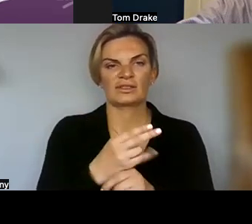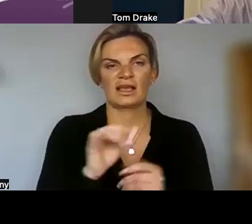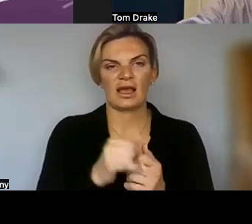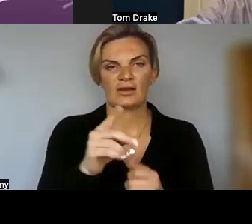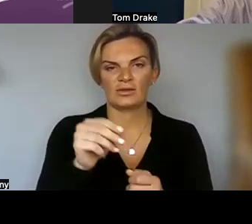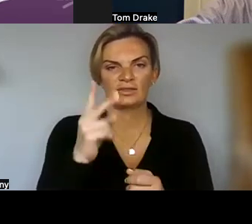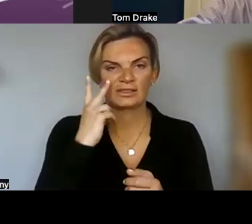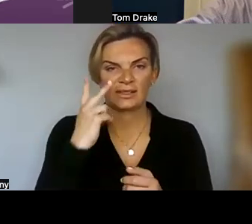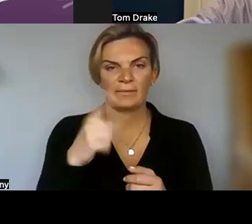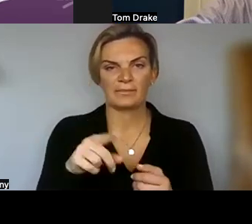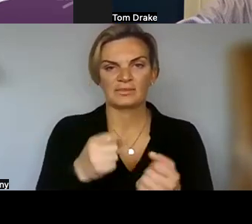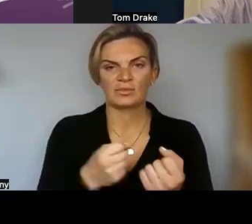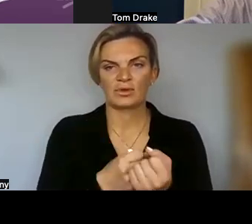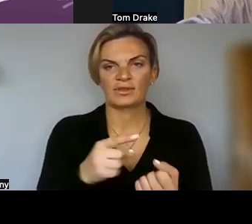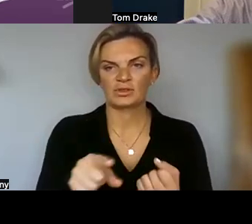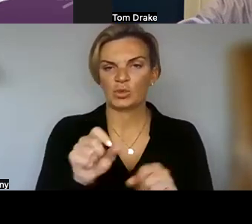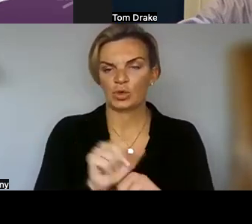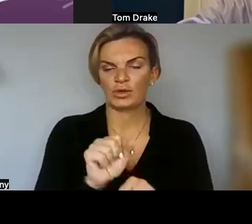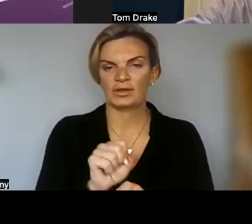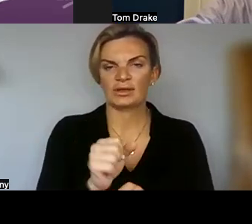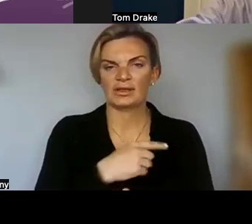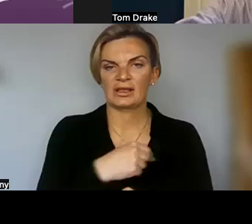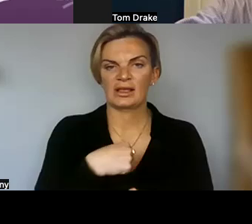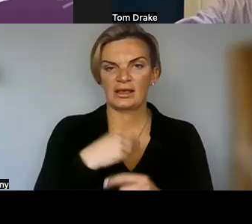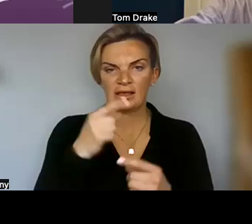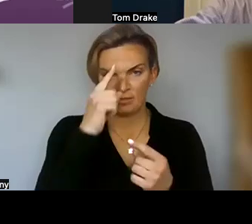work? Well, I opposed